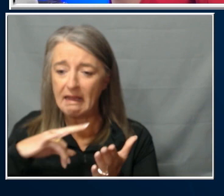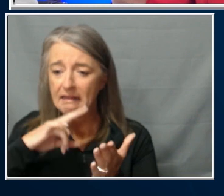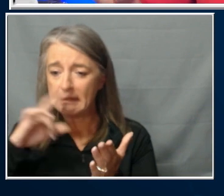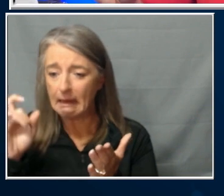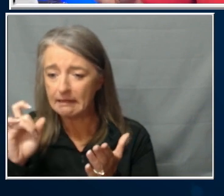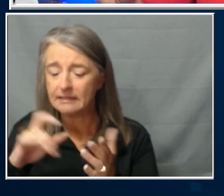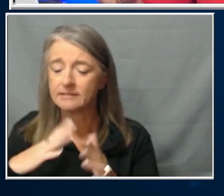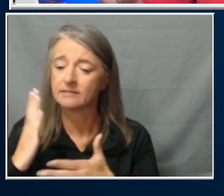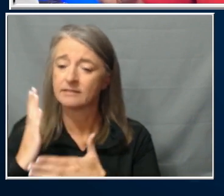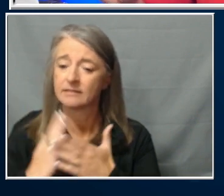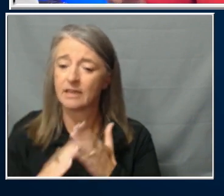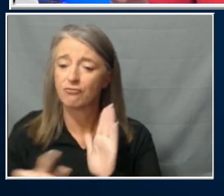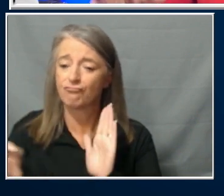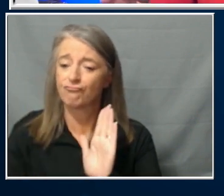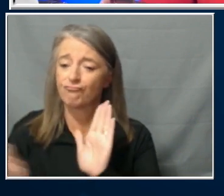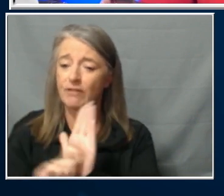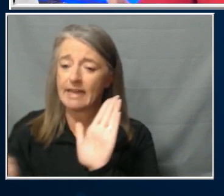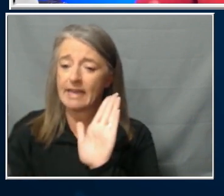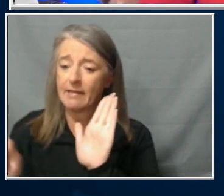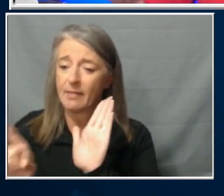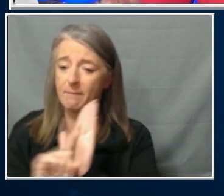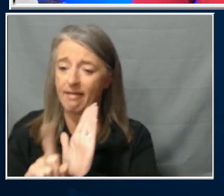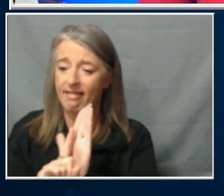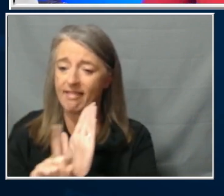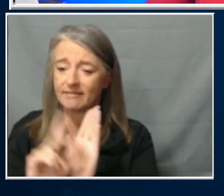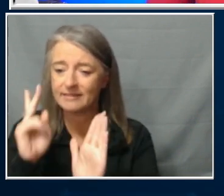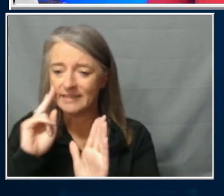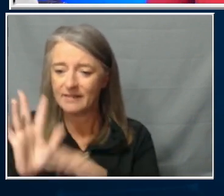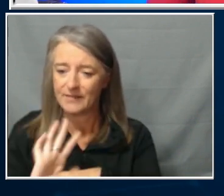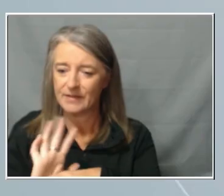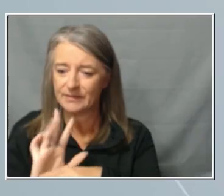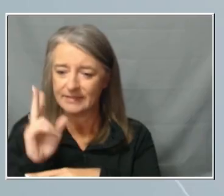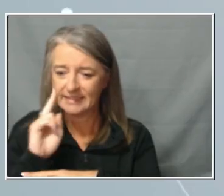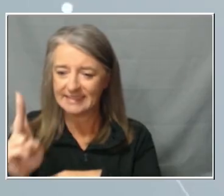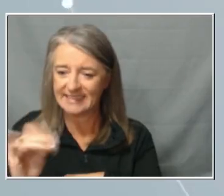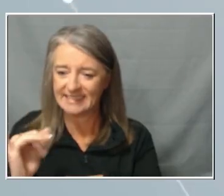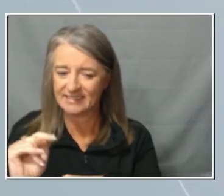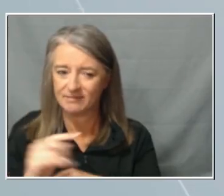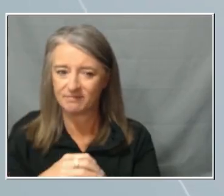ringing the bell. You captured some video. Let's hear that bell ring.